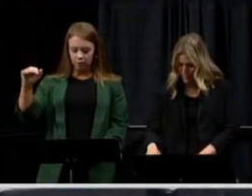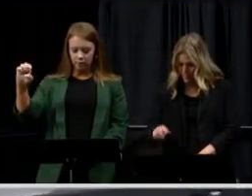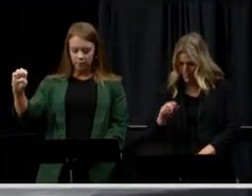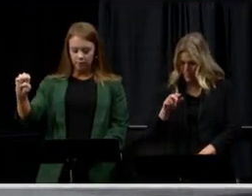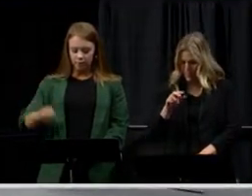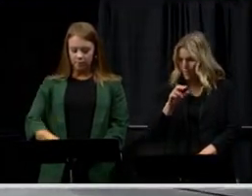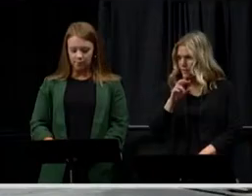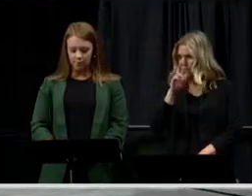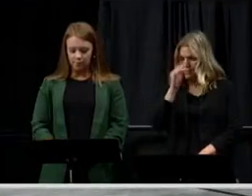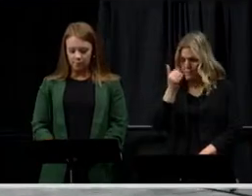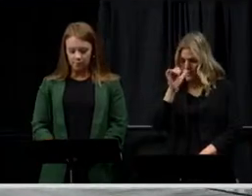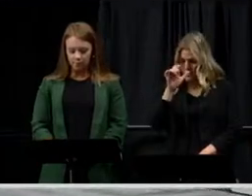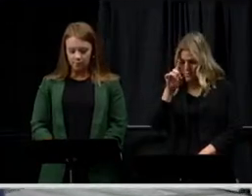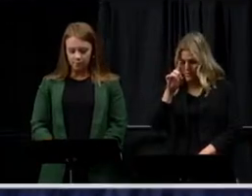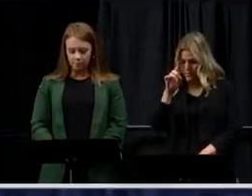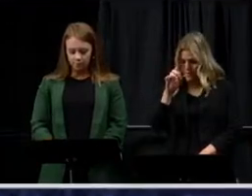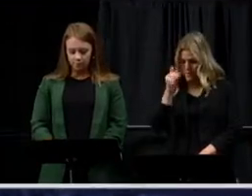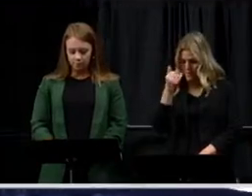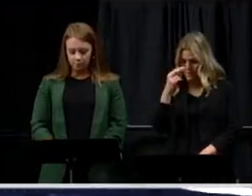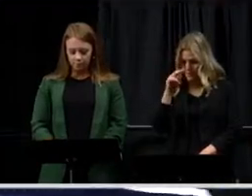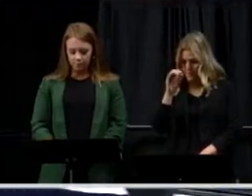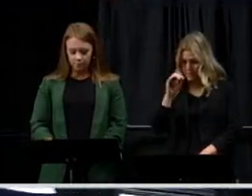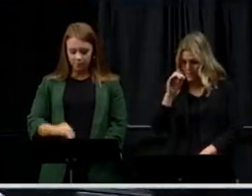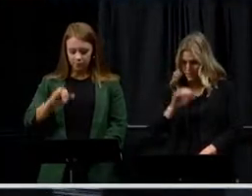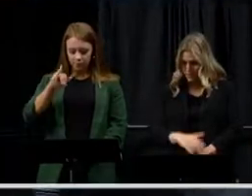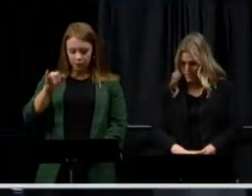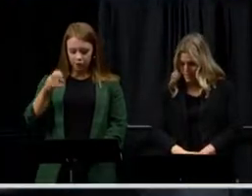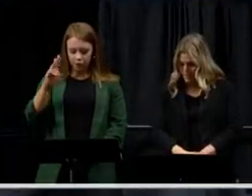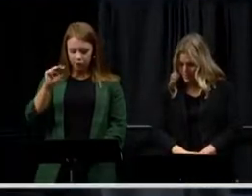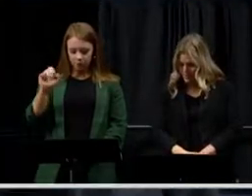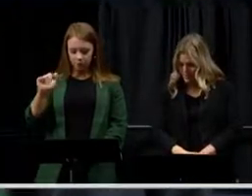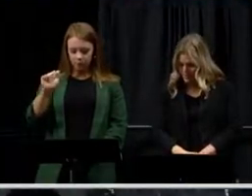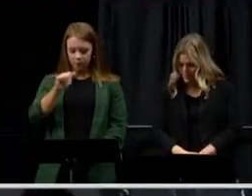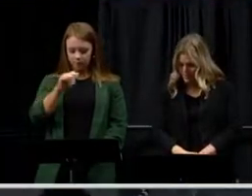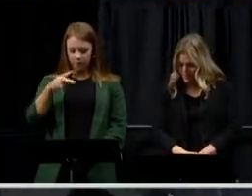Richard John O'Neill. Juma Prince.